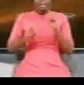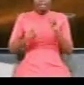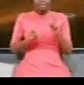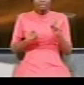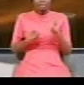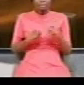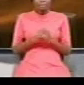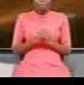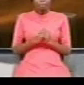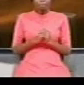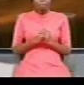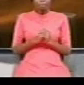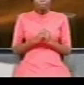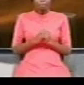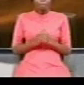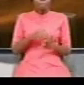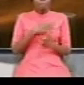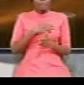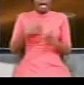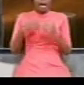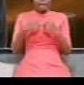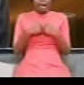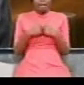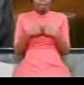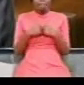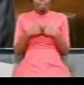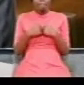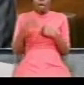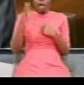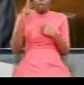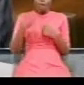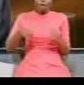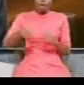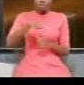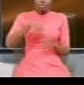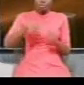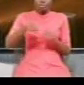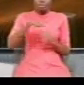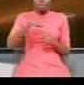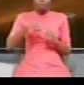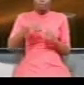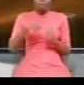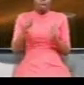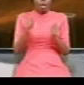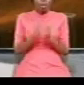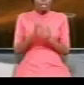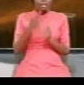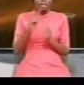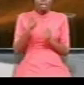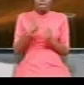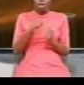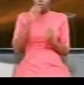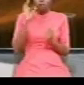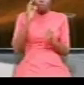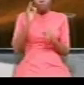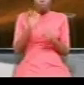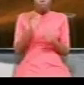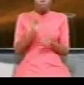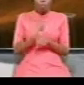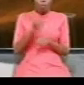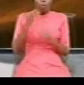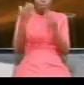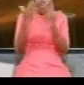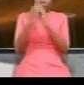11. And have no fellowship with the unfruitful works of